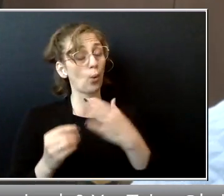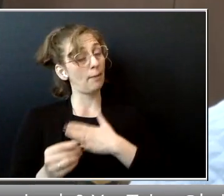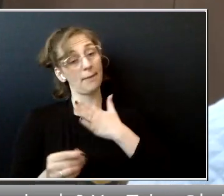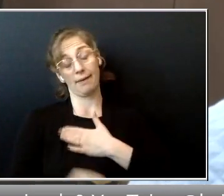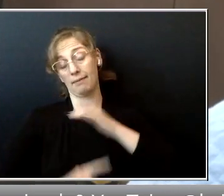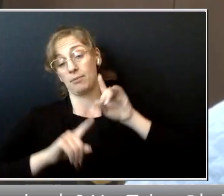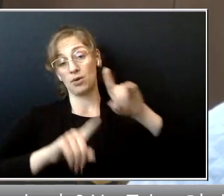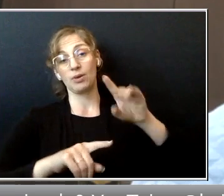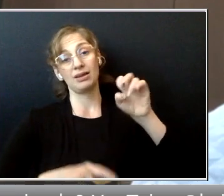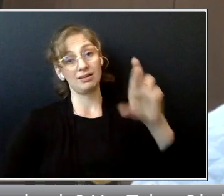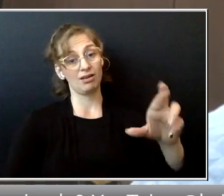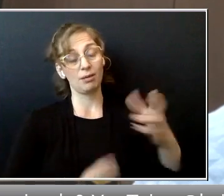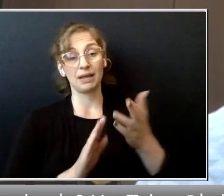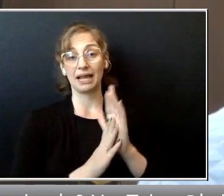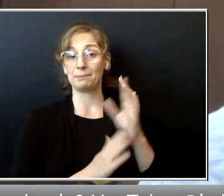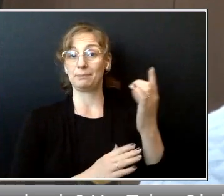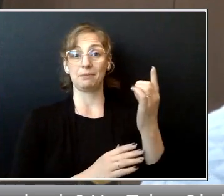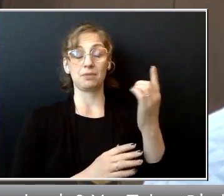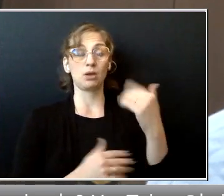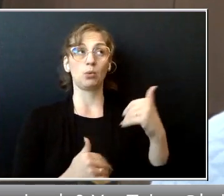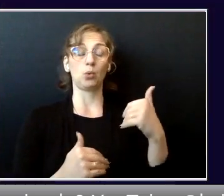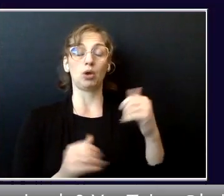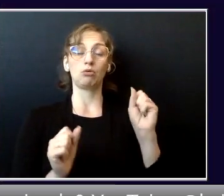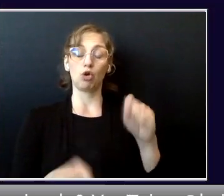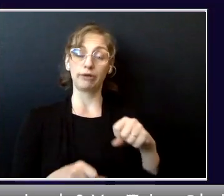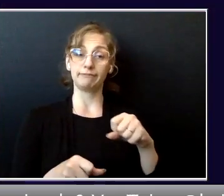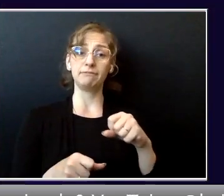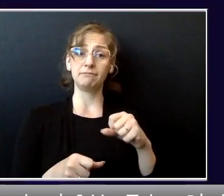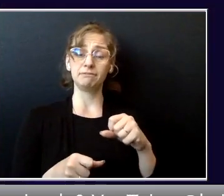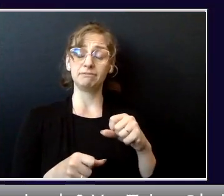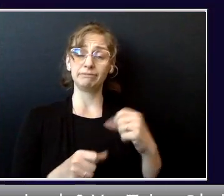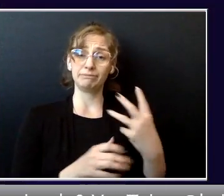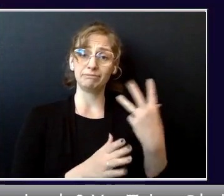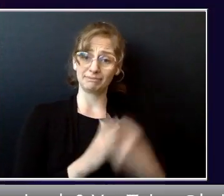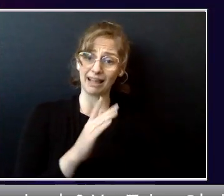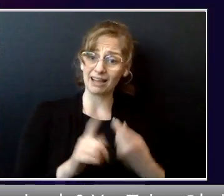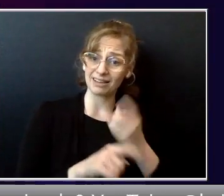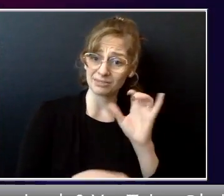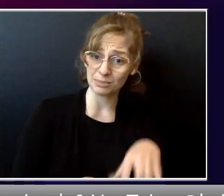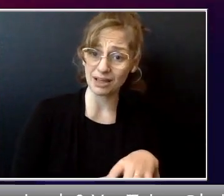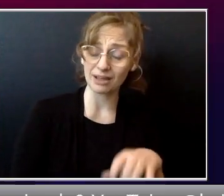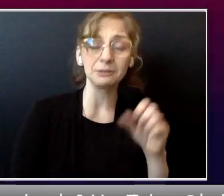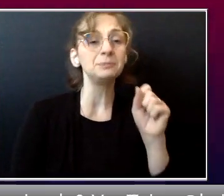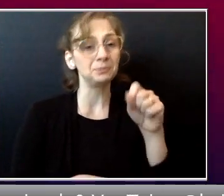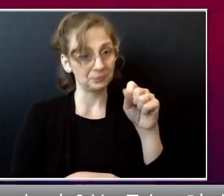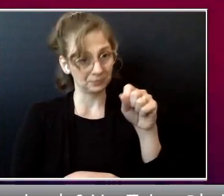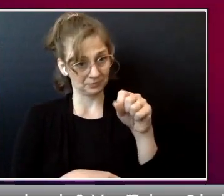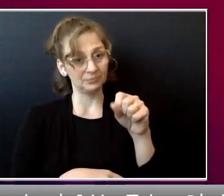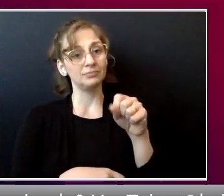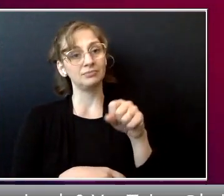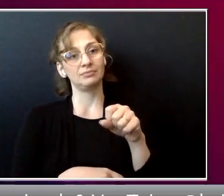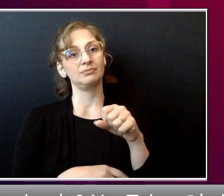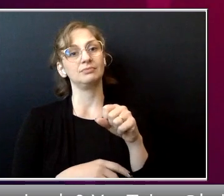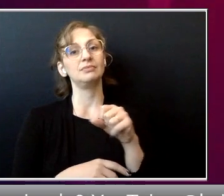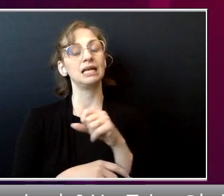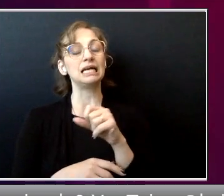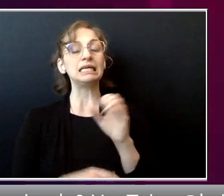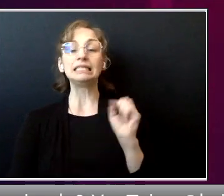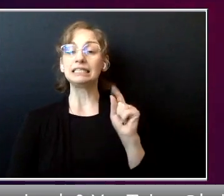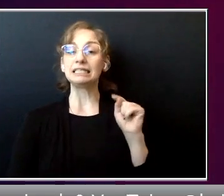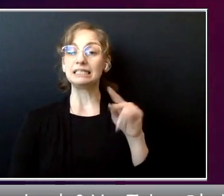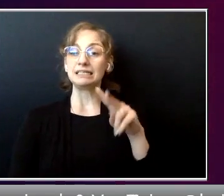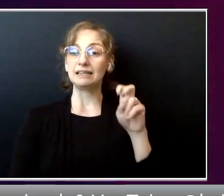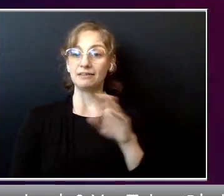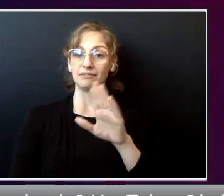to be something that could have been actually life-threatening. Yeah, we should say the medical team Steve's talking about wasn't here. The first place, you went